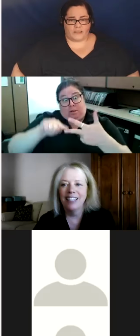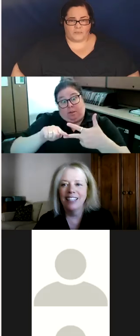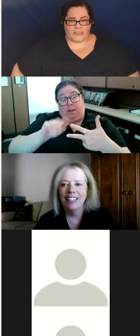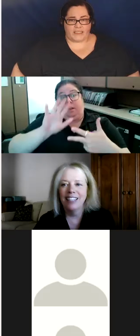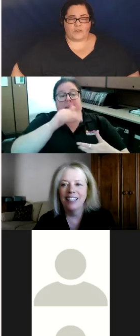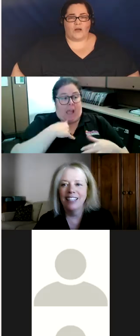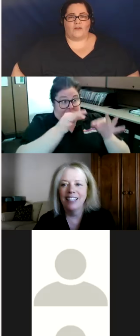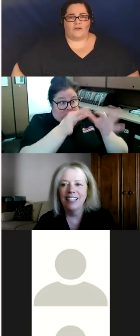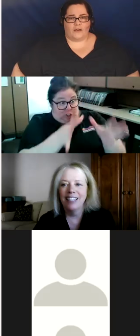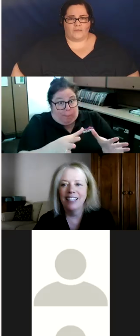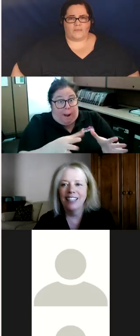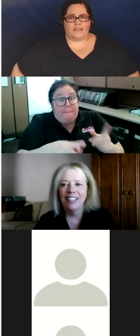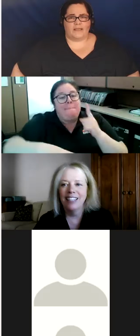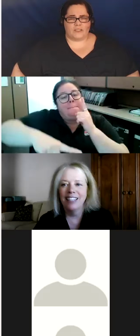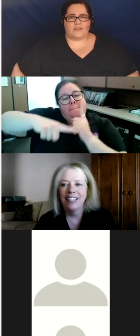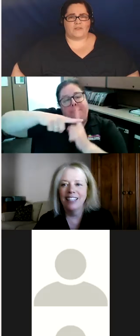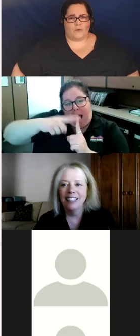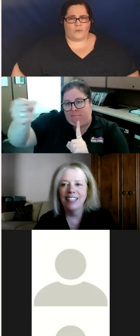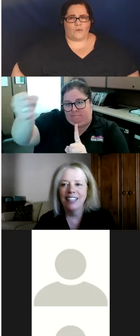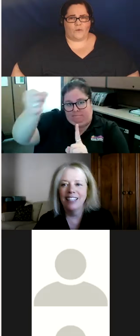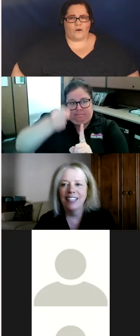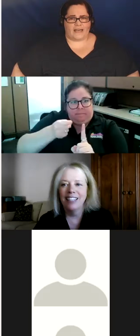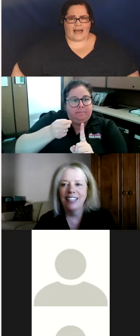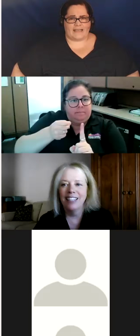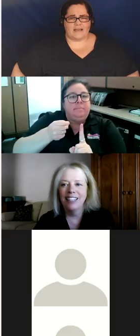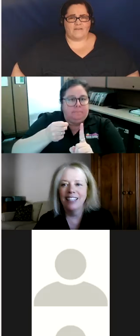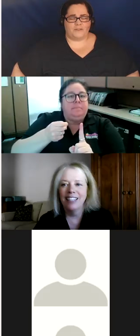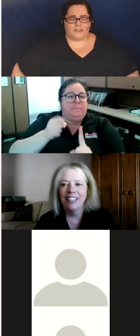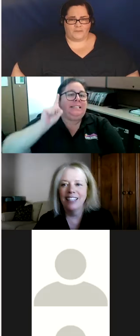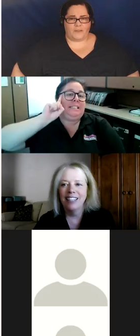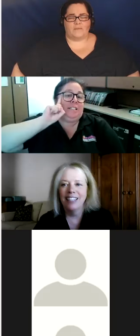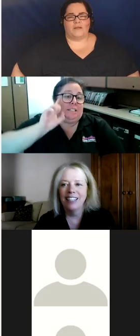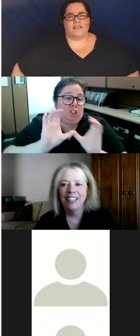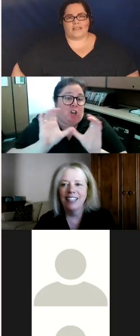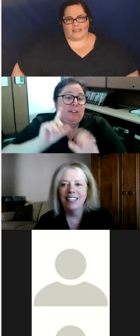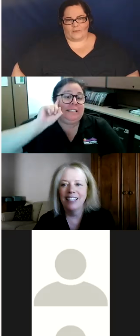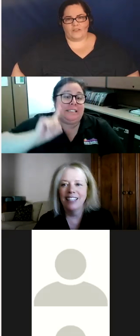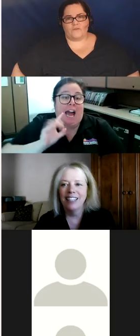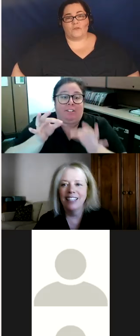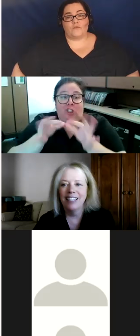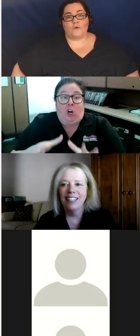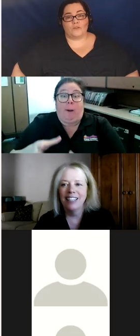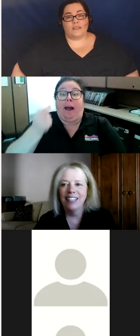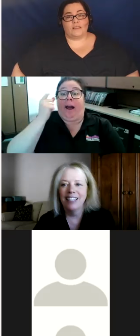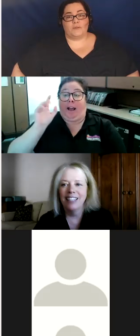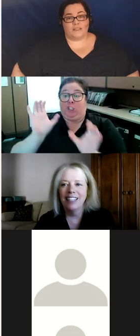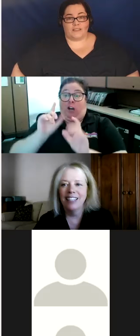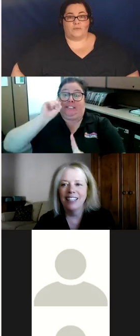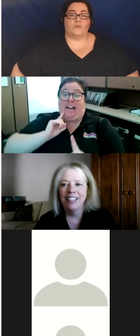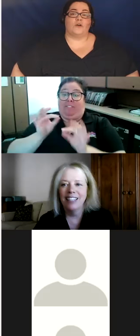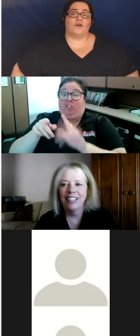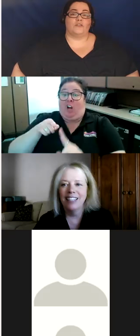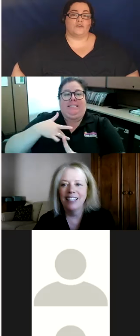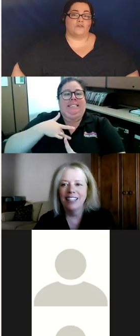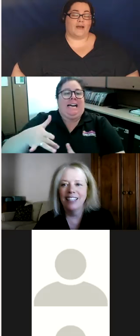intellectual disabilities or other language skills who are not fully fluent in American Sign Language. For those folks, you can pull in someone